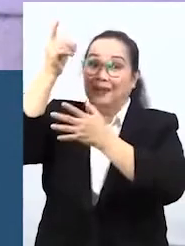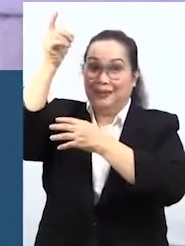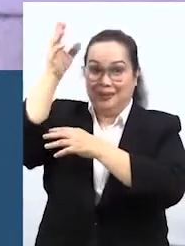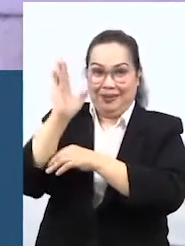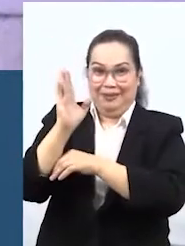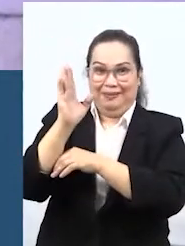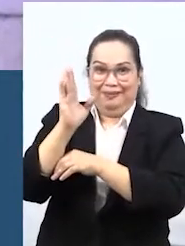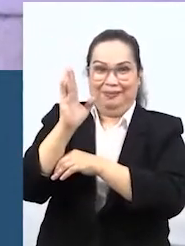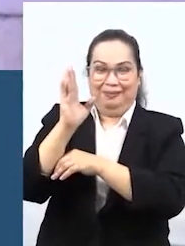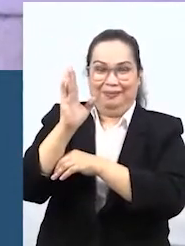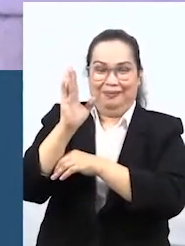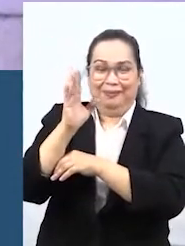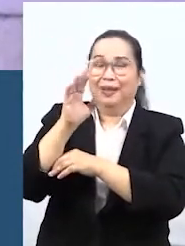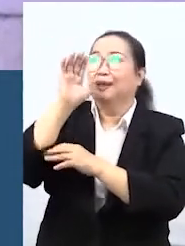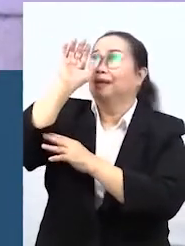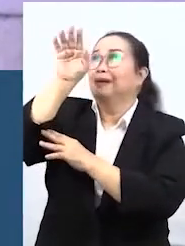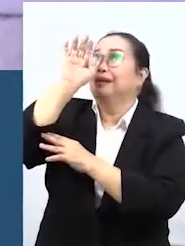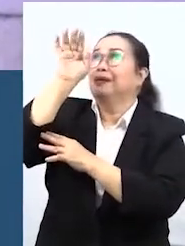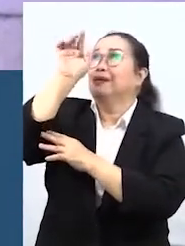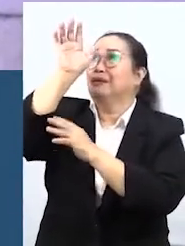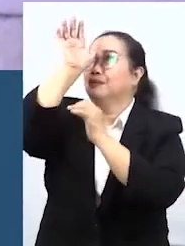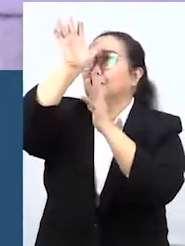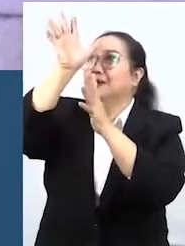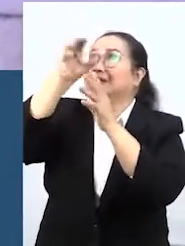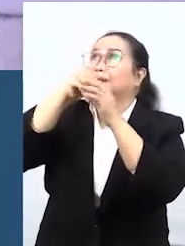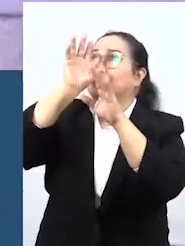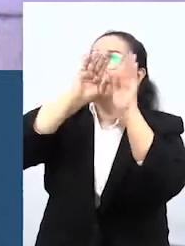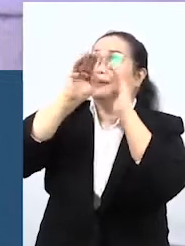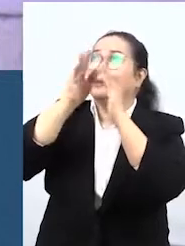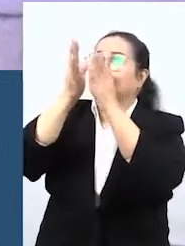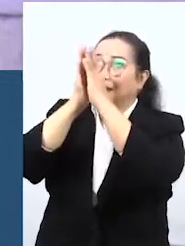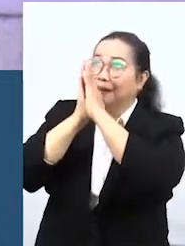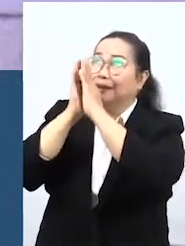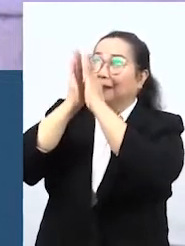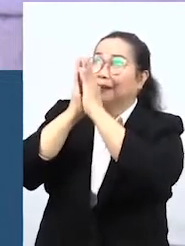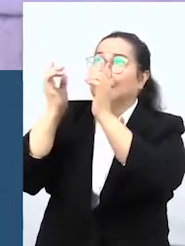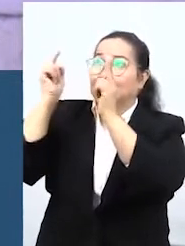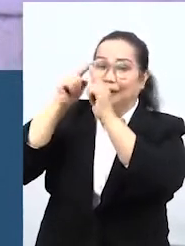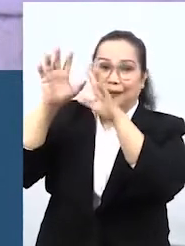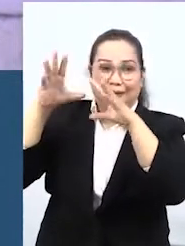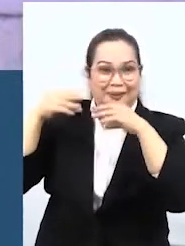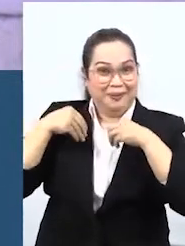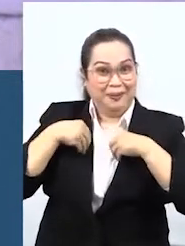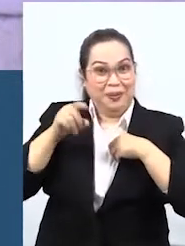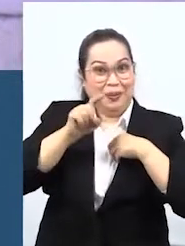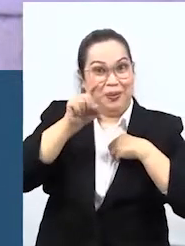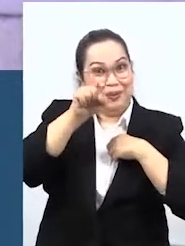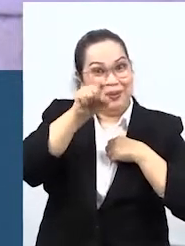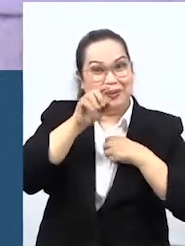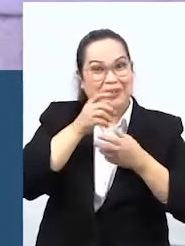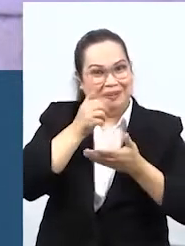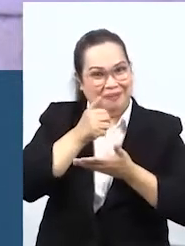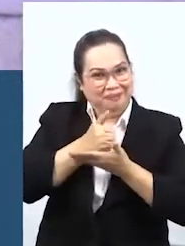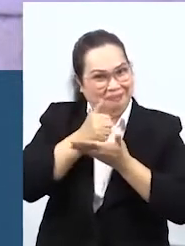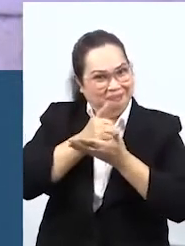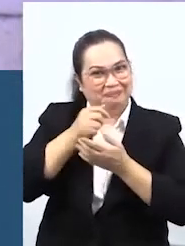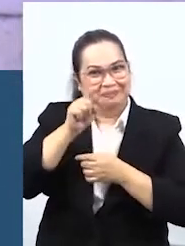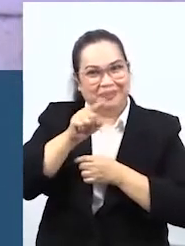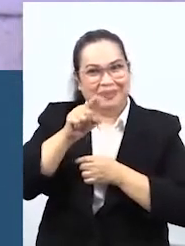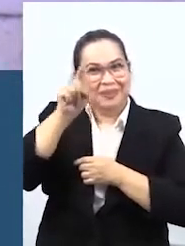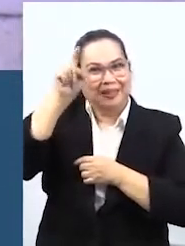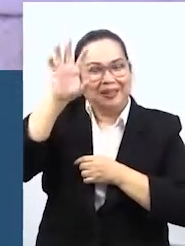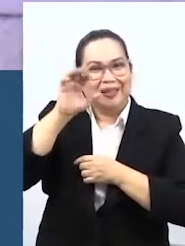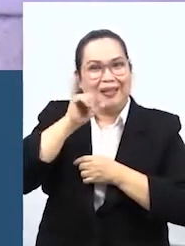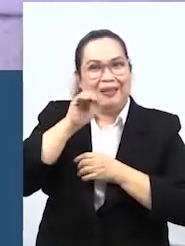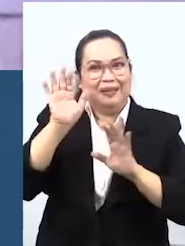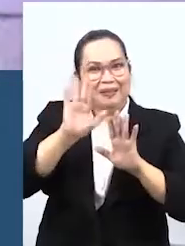God Our Father in Heaven he wants us to keep asking until we receive what we need Because God is not like the